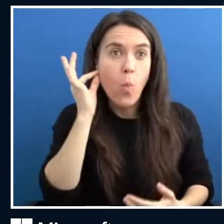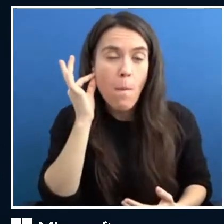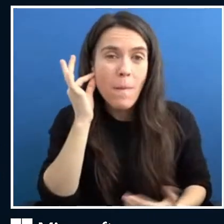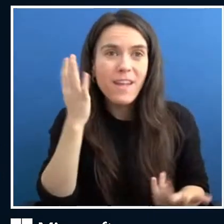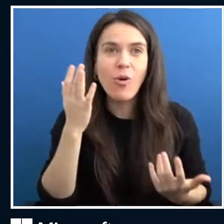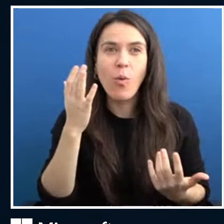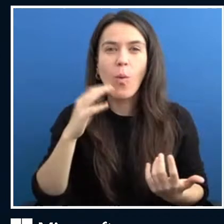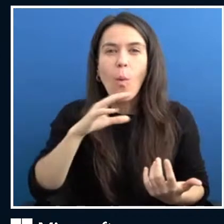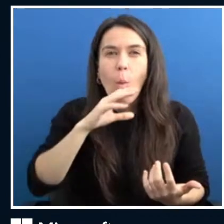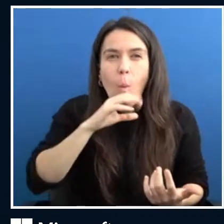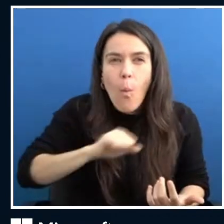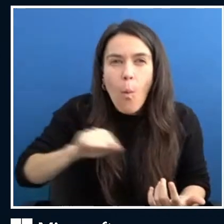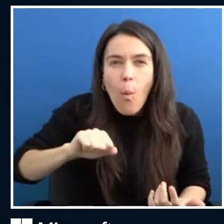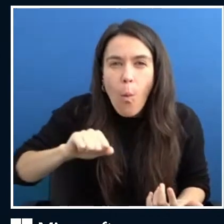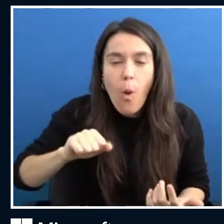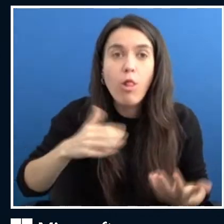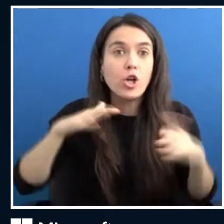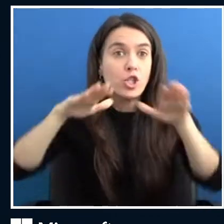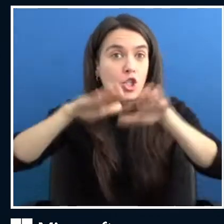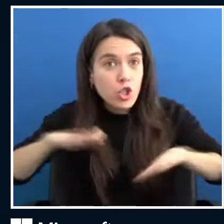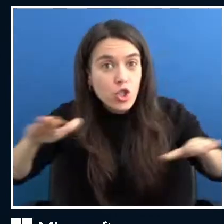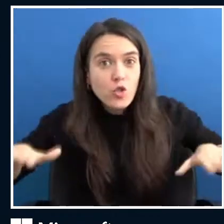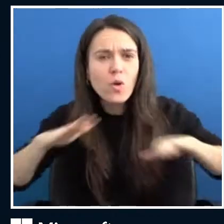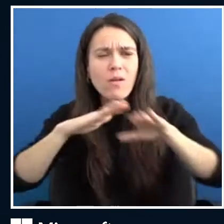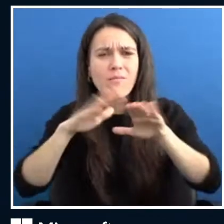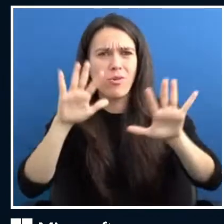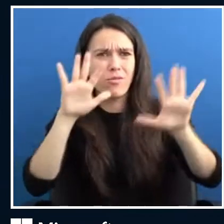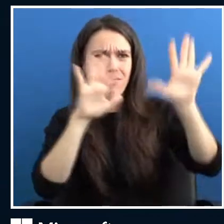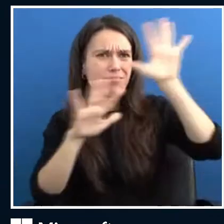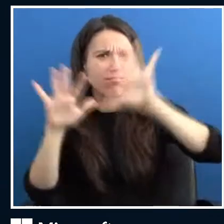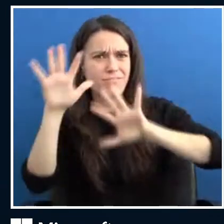be misidentified than a white man.